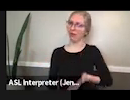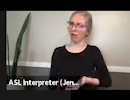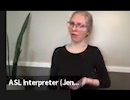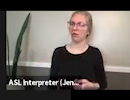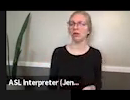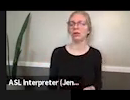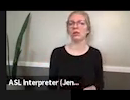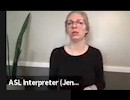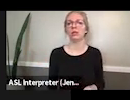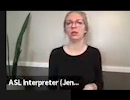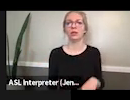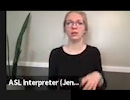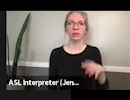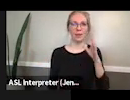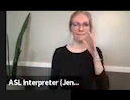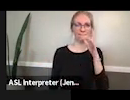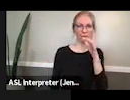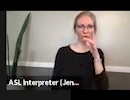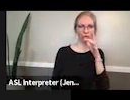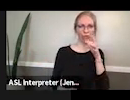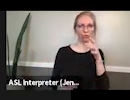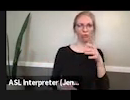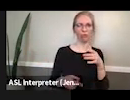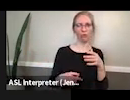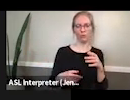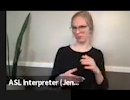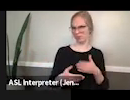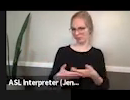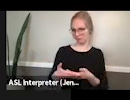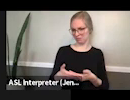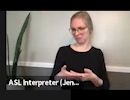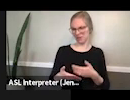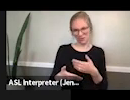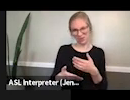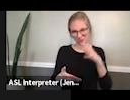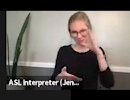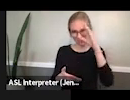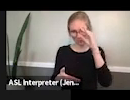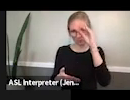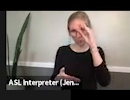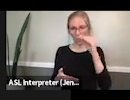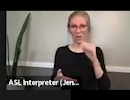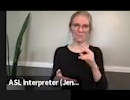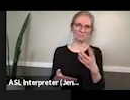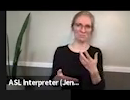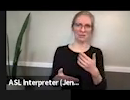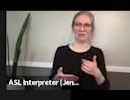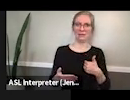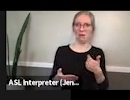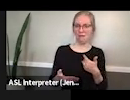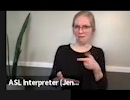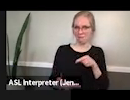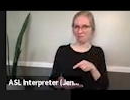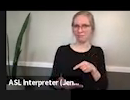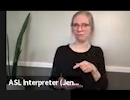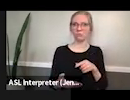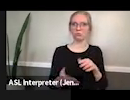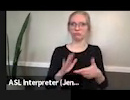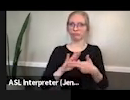of a baby, a little boy, wasn't a baby, was a toddler at that point, who ultimately was diagnosed with Charge syndrome, told me